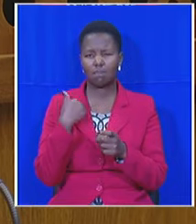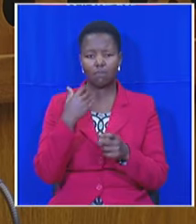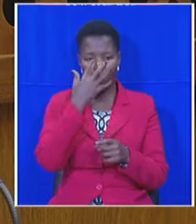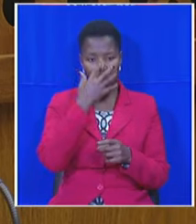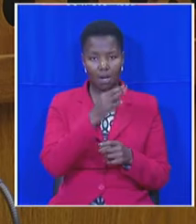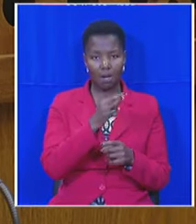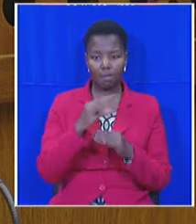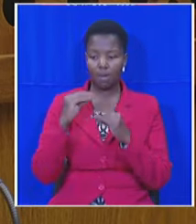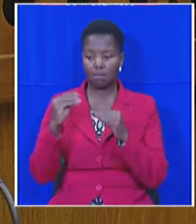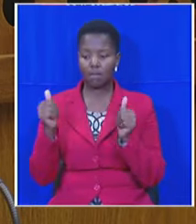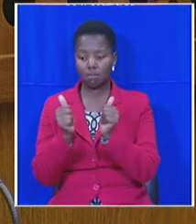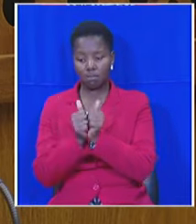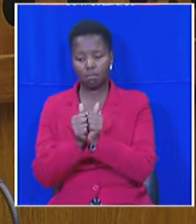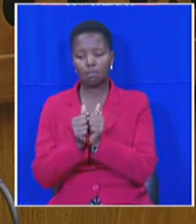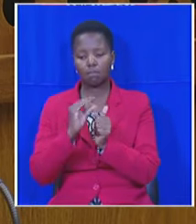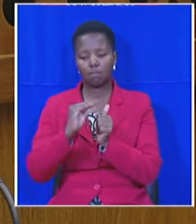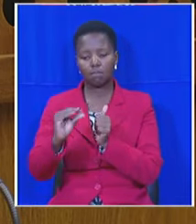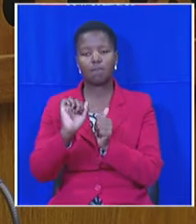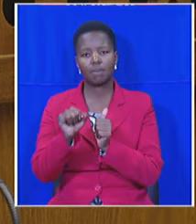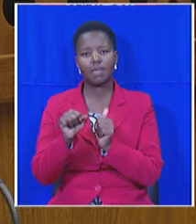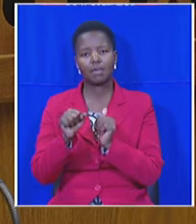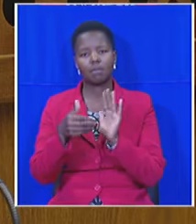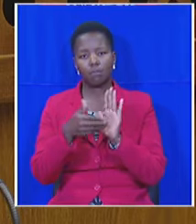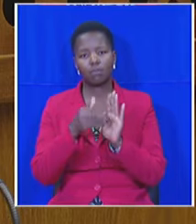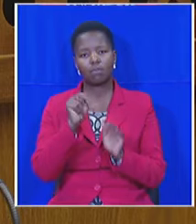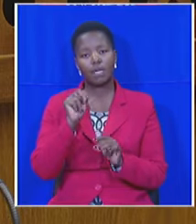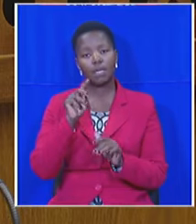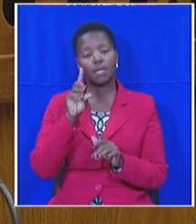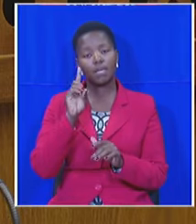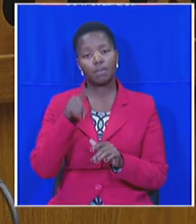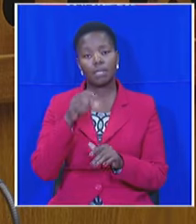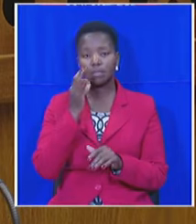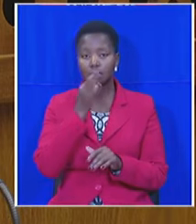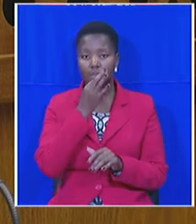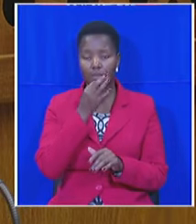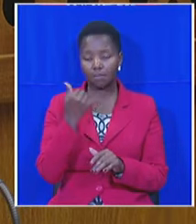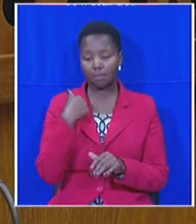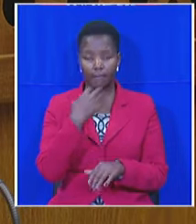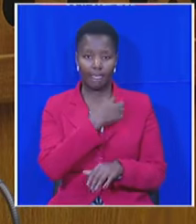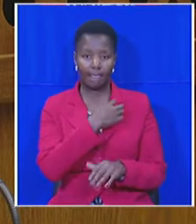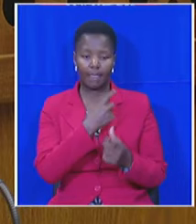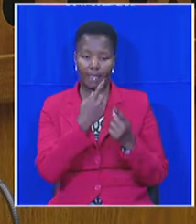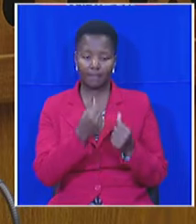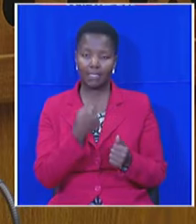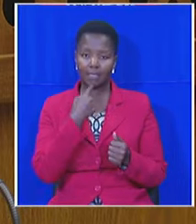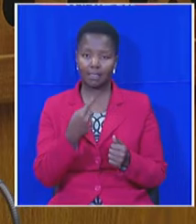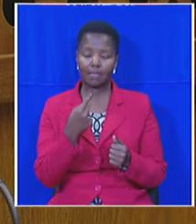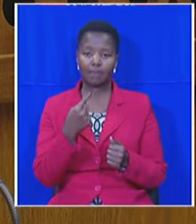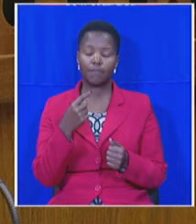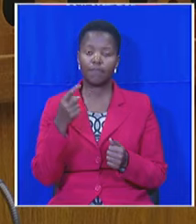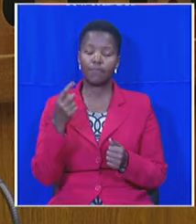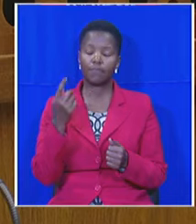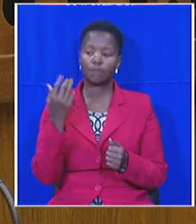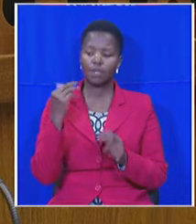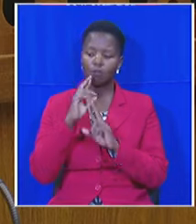Plan, can. Minister Gordhan said, and I quote, "The report of the Presidential Review Commission on State-Owned Entities notes